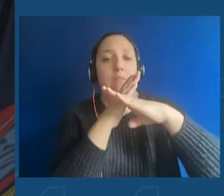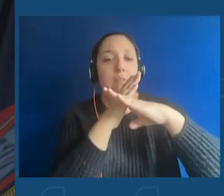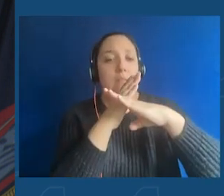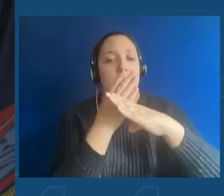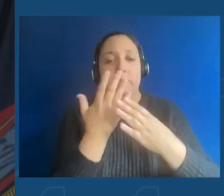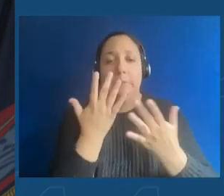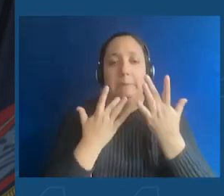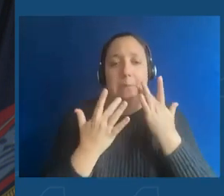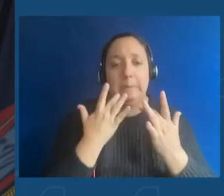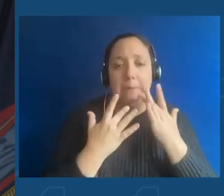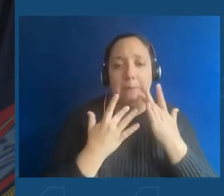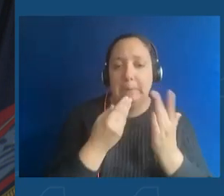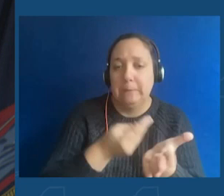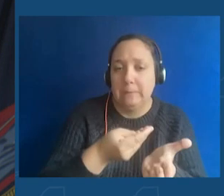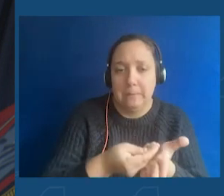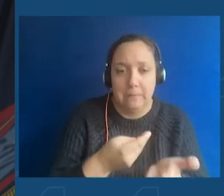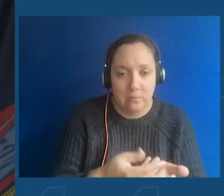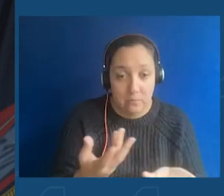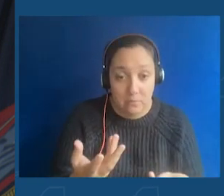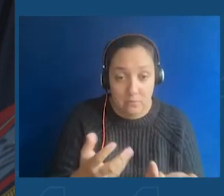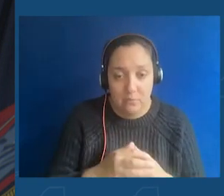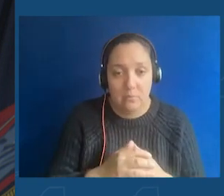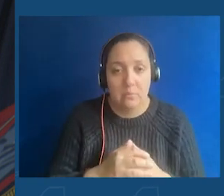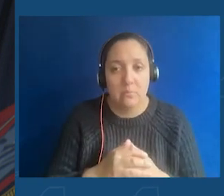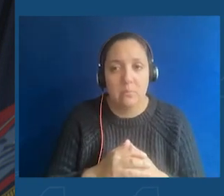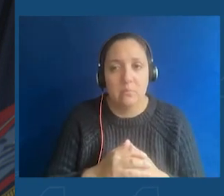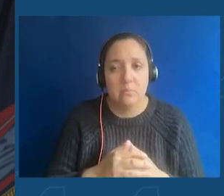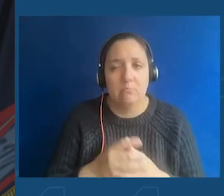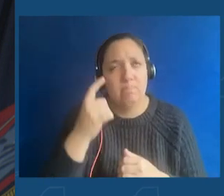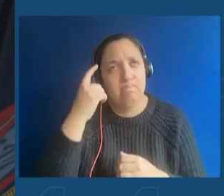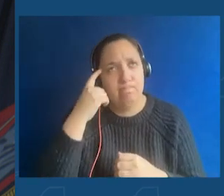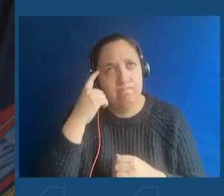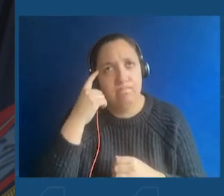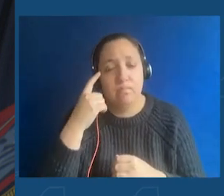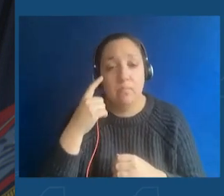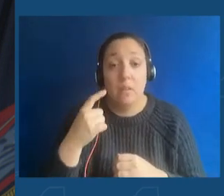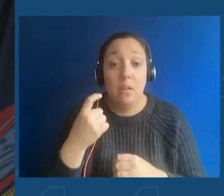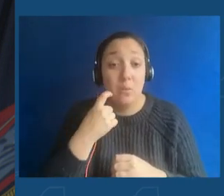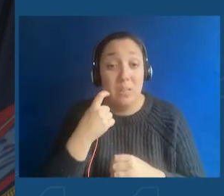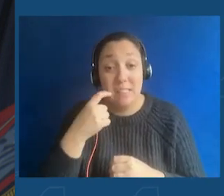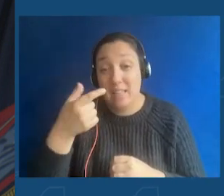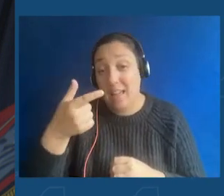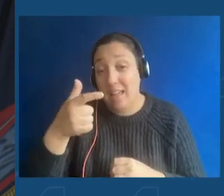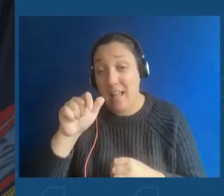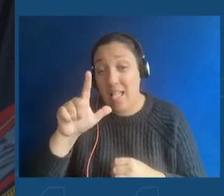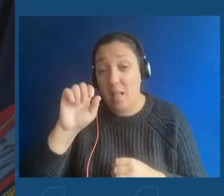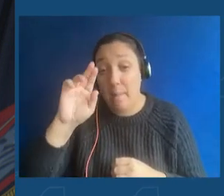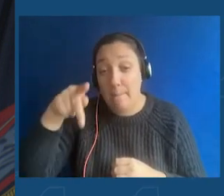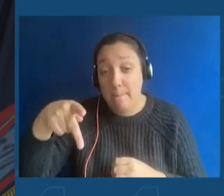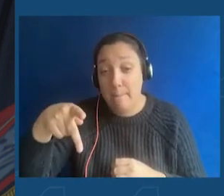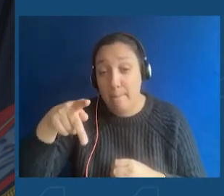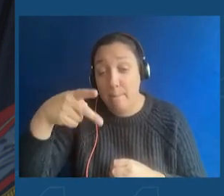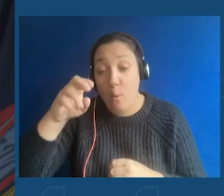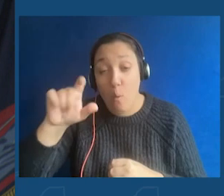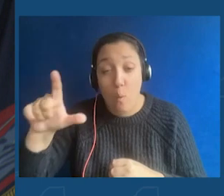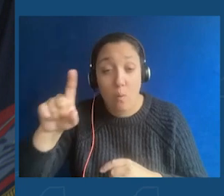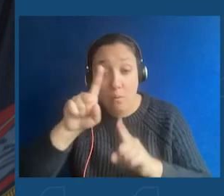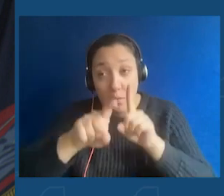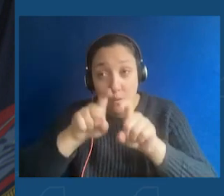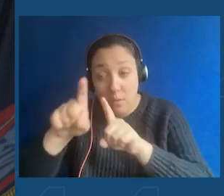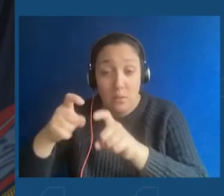need. And think about this. A Gallup poll released today, saw it early this morning,